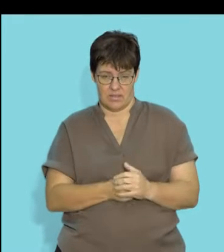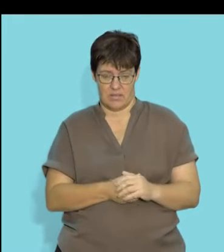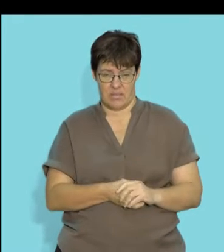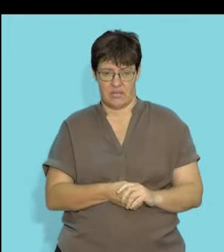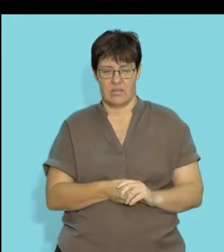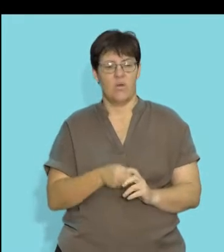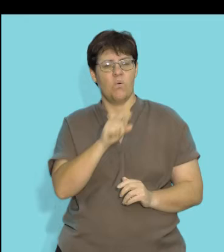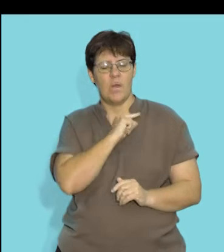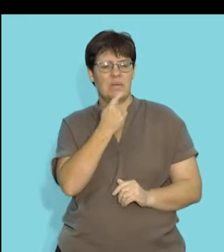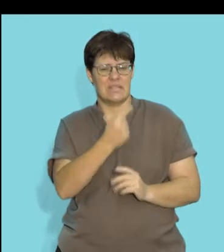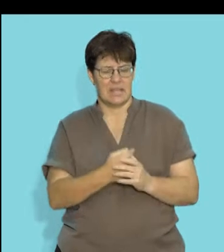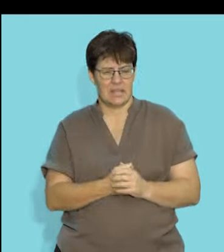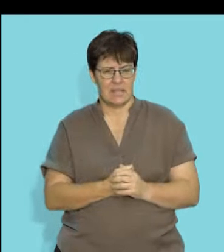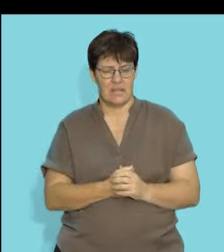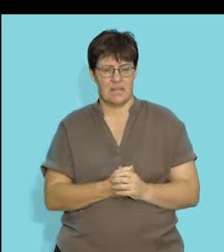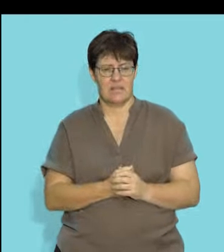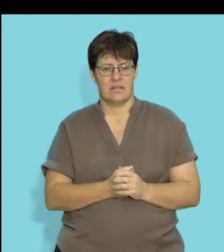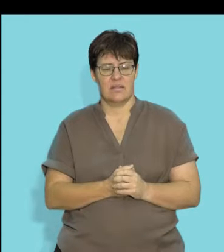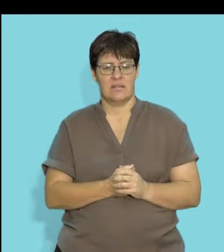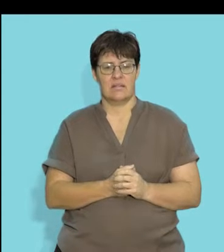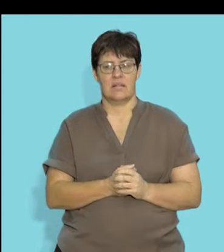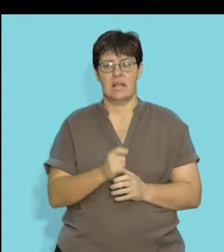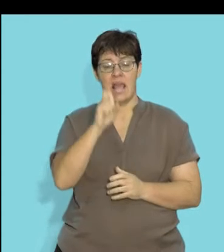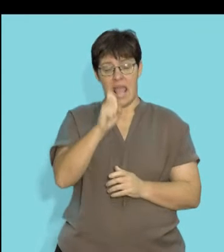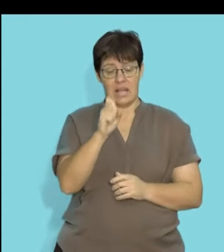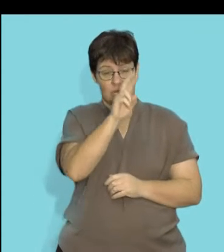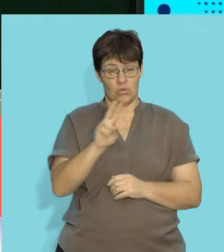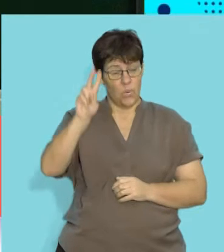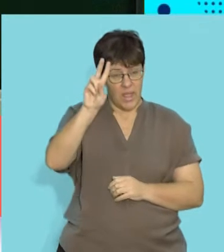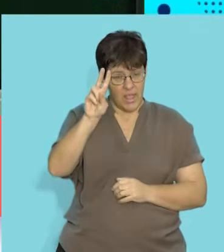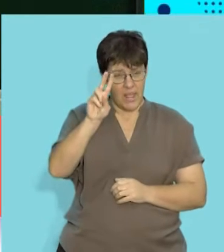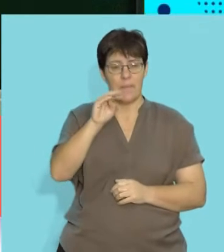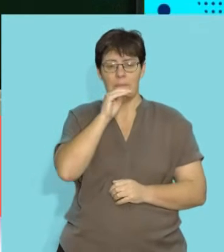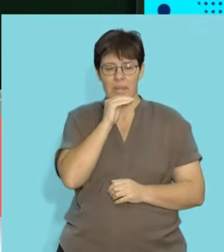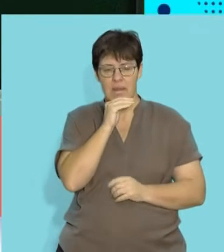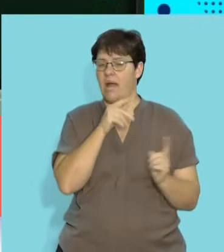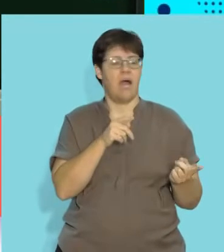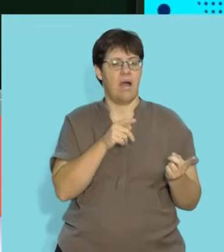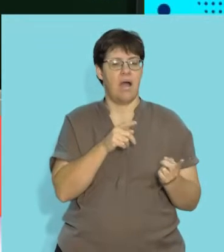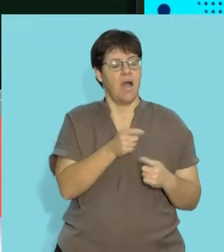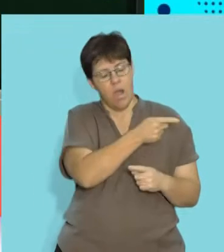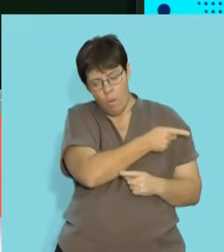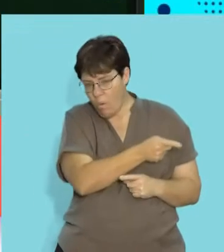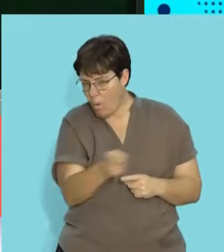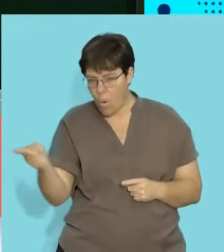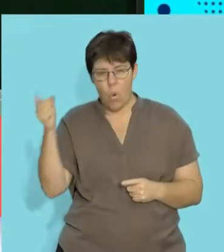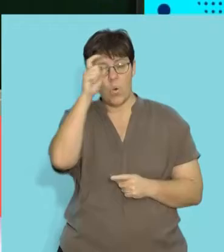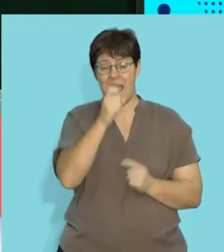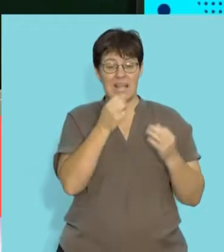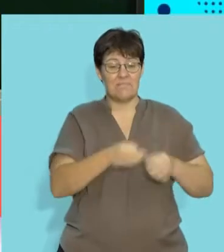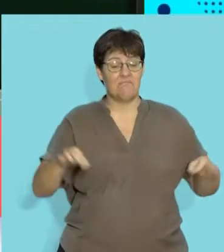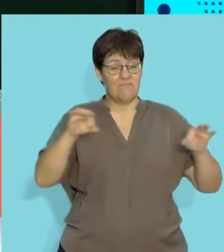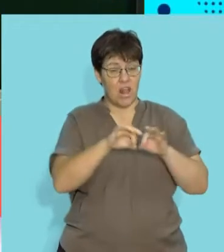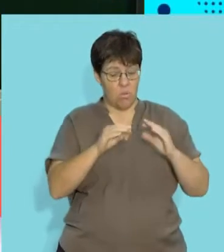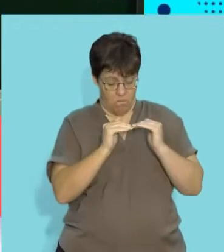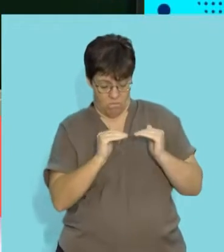real numbers. Why I'm saying this is because the x squared makes it a point that all